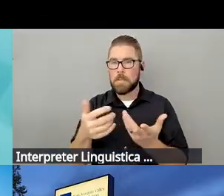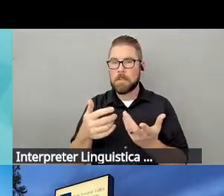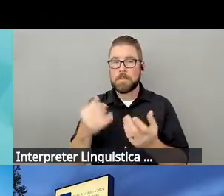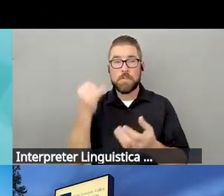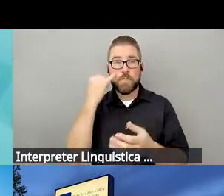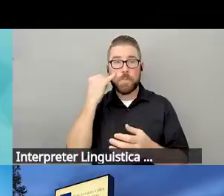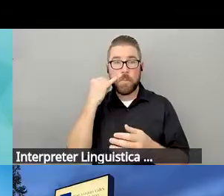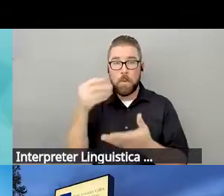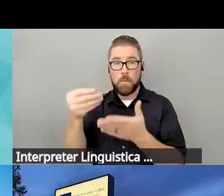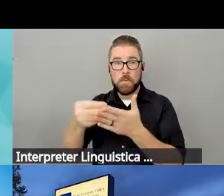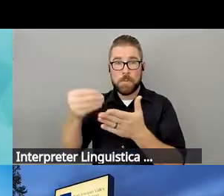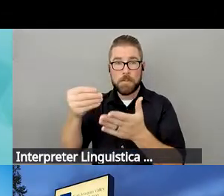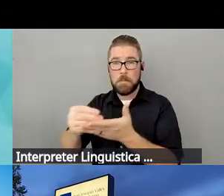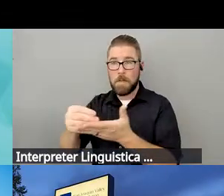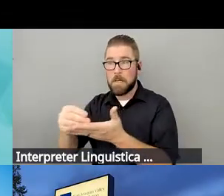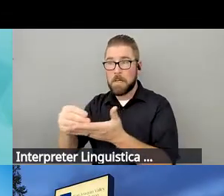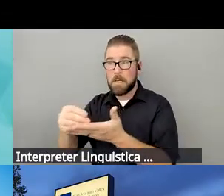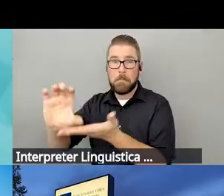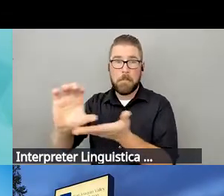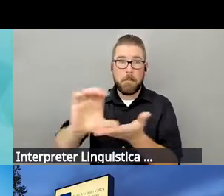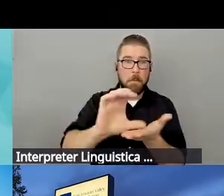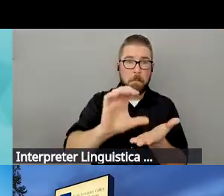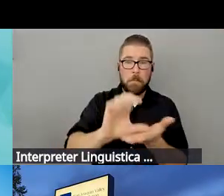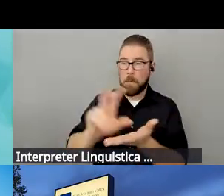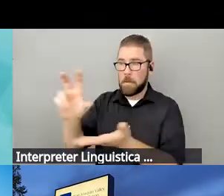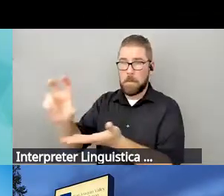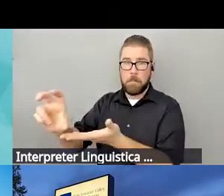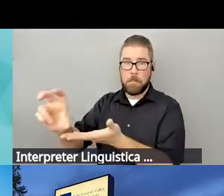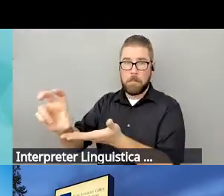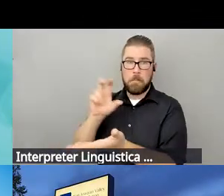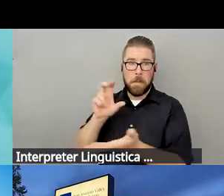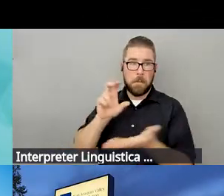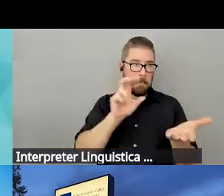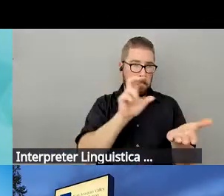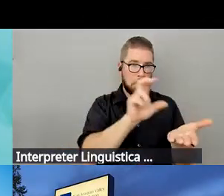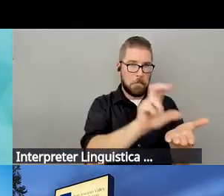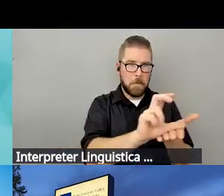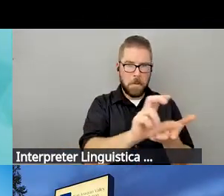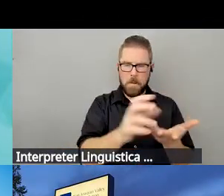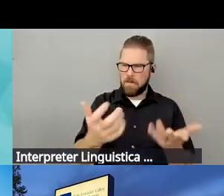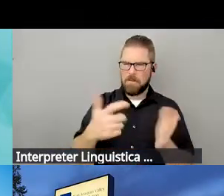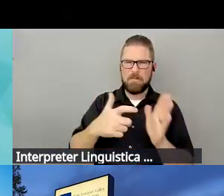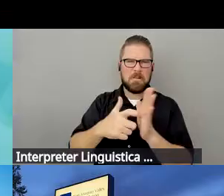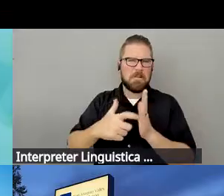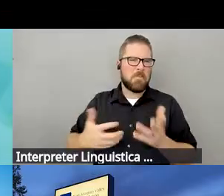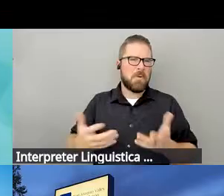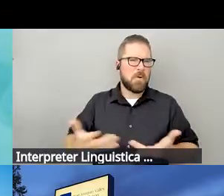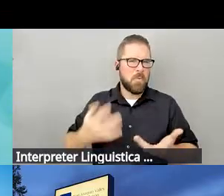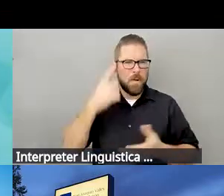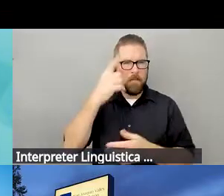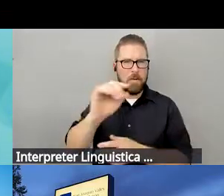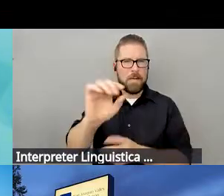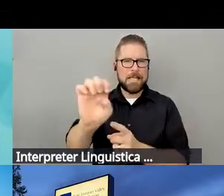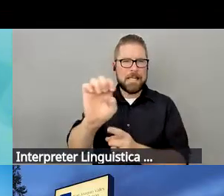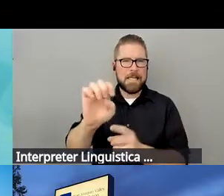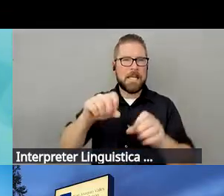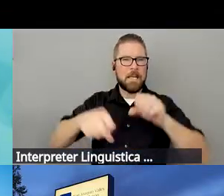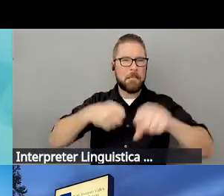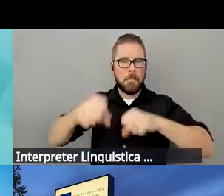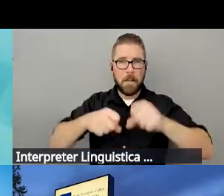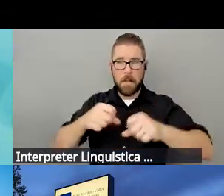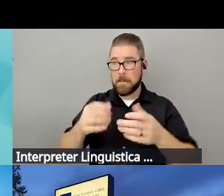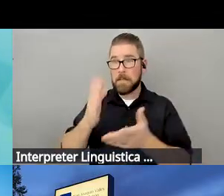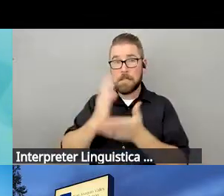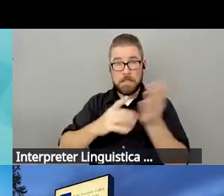and for e-bikes. I mean, as you all know, we do have a SERP that you all helped put together, and that's kind of been our guiding document